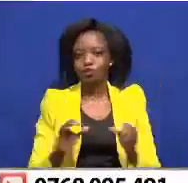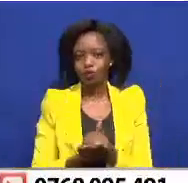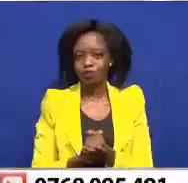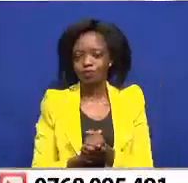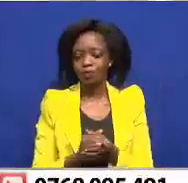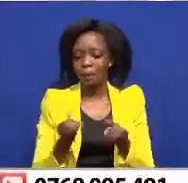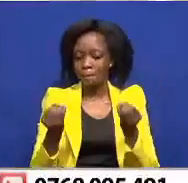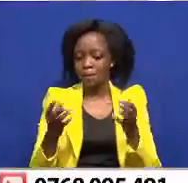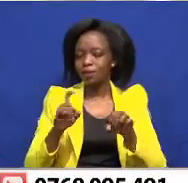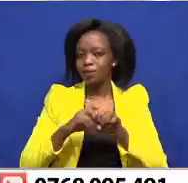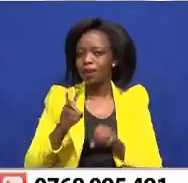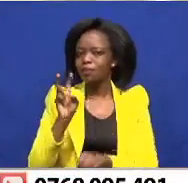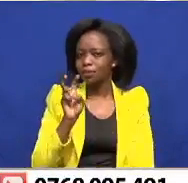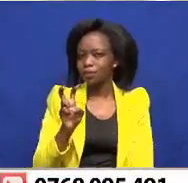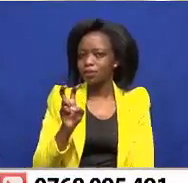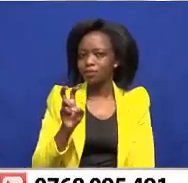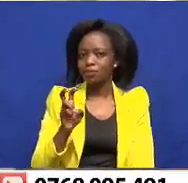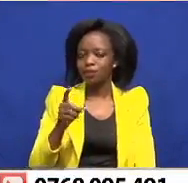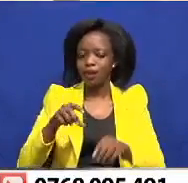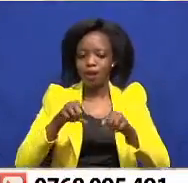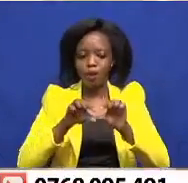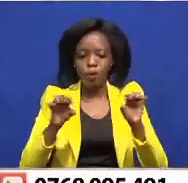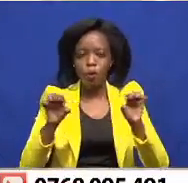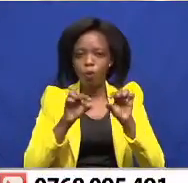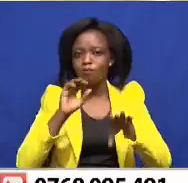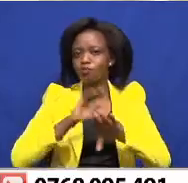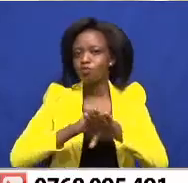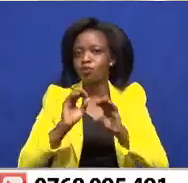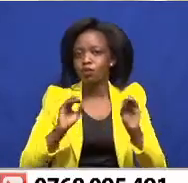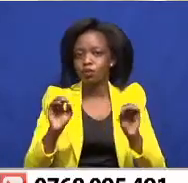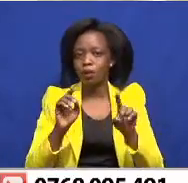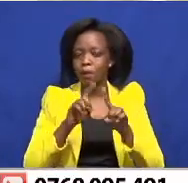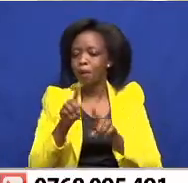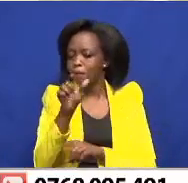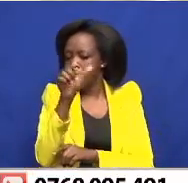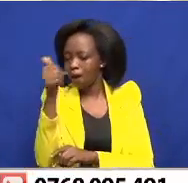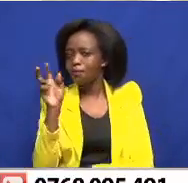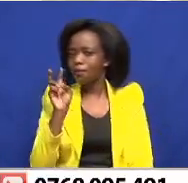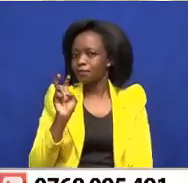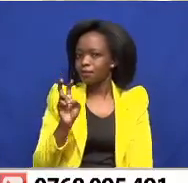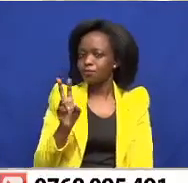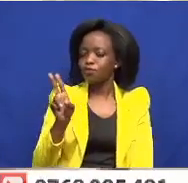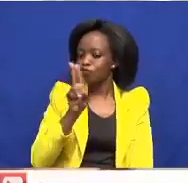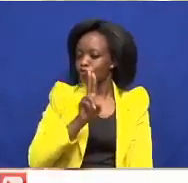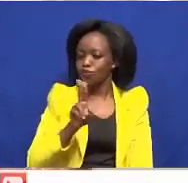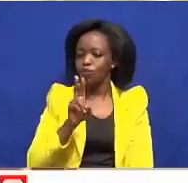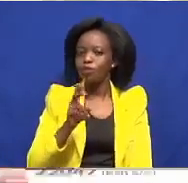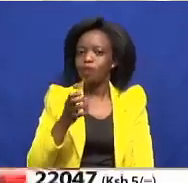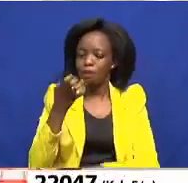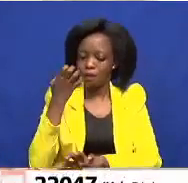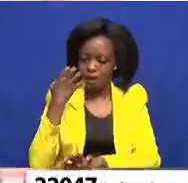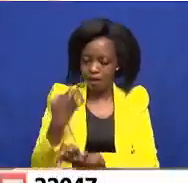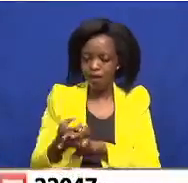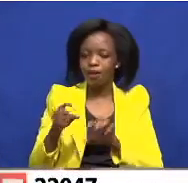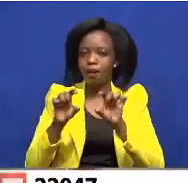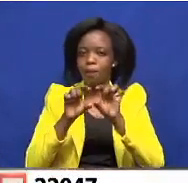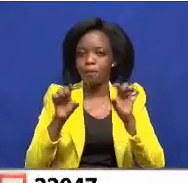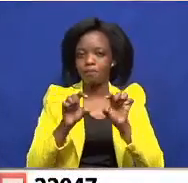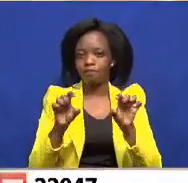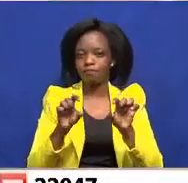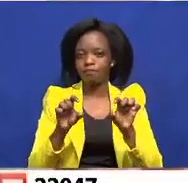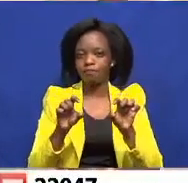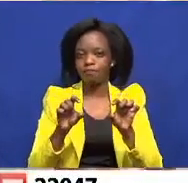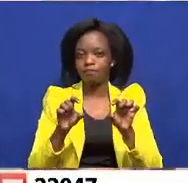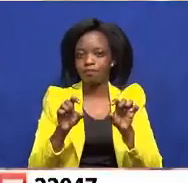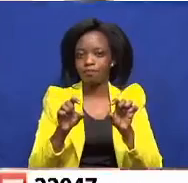of it imetumika ni ballast, lakini ile ingine tunaona imetumika hard metals, which